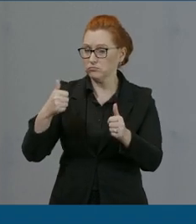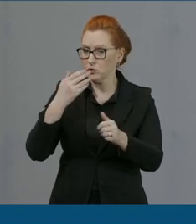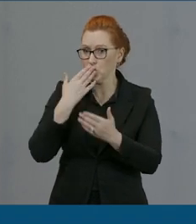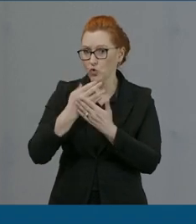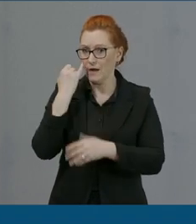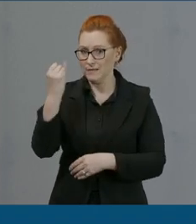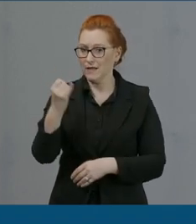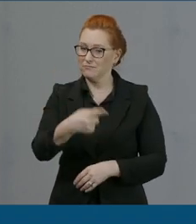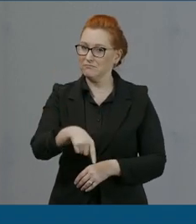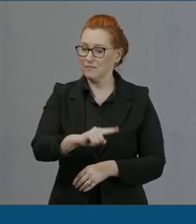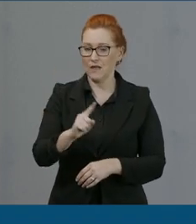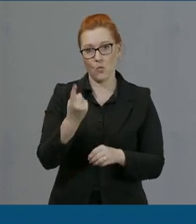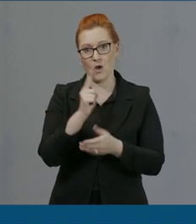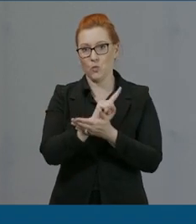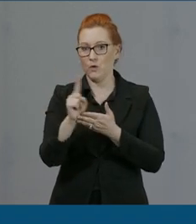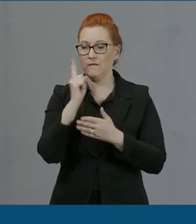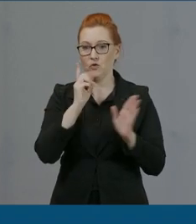prepare.